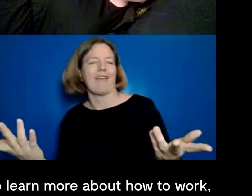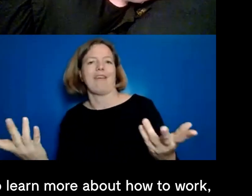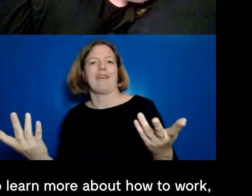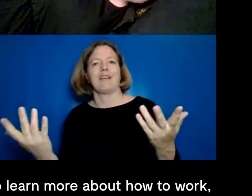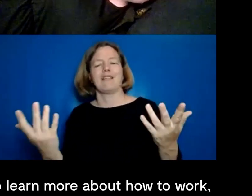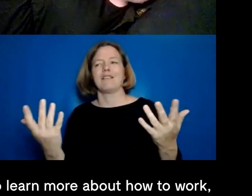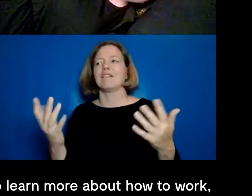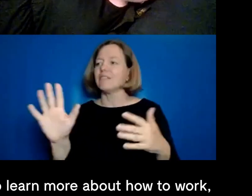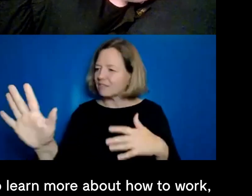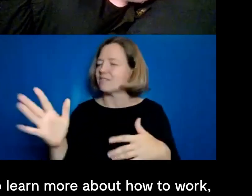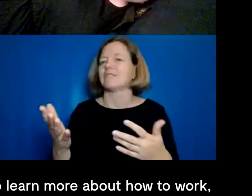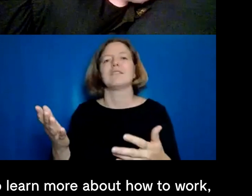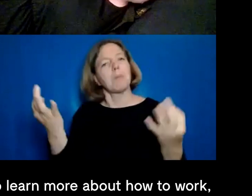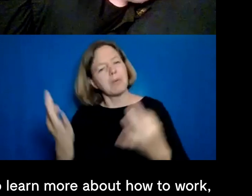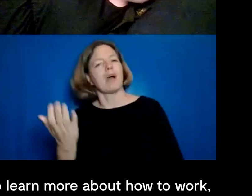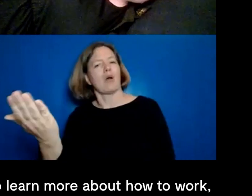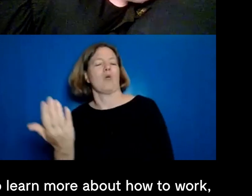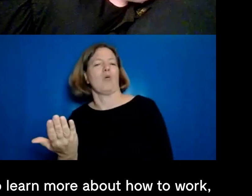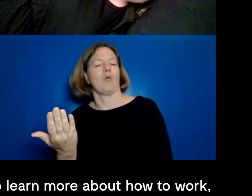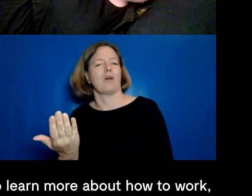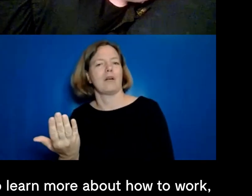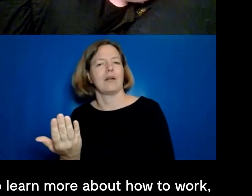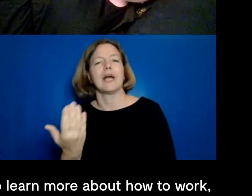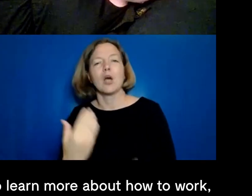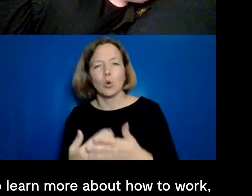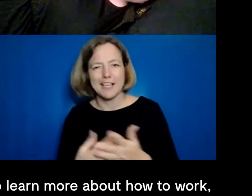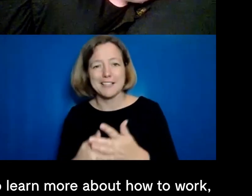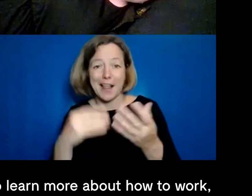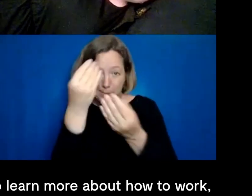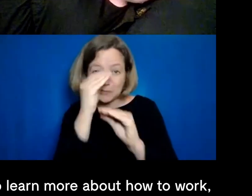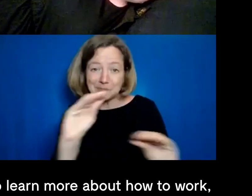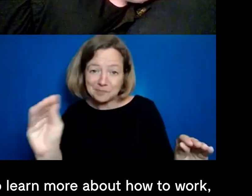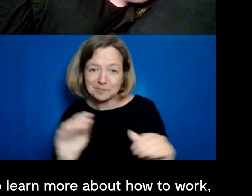would also say, if you want to learn more